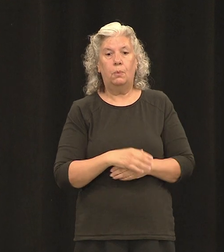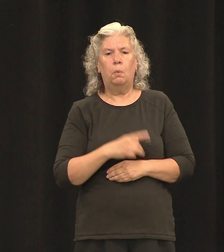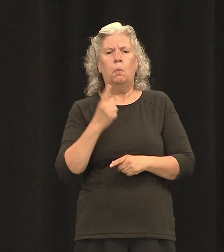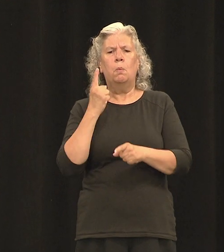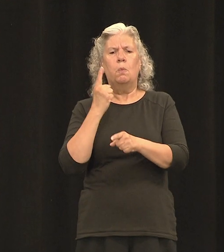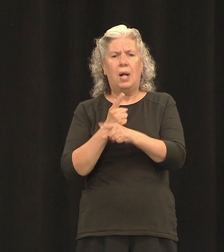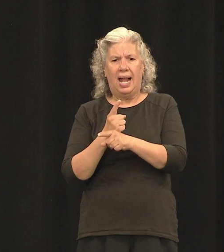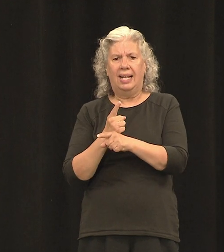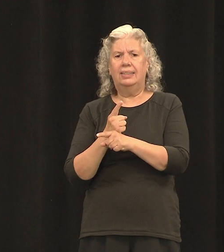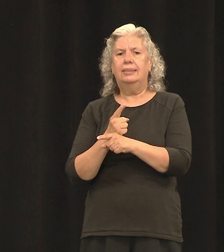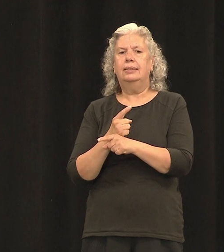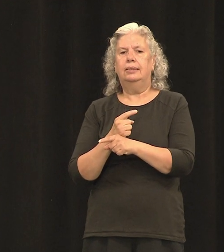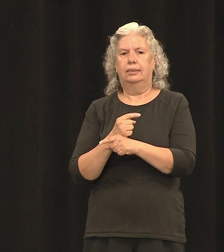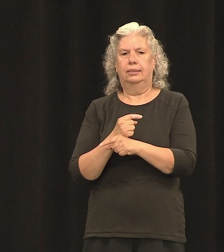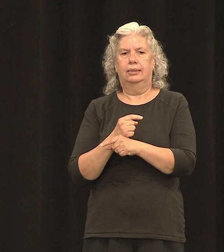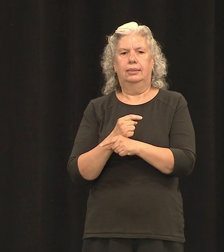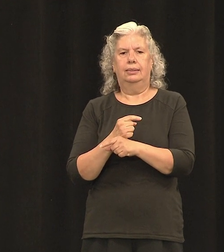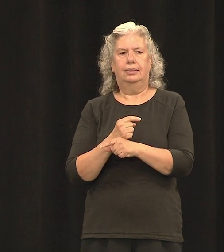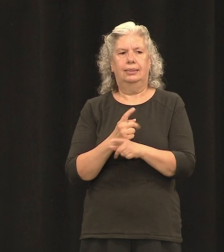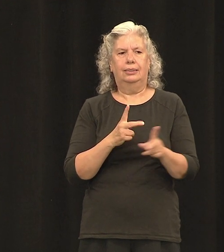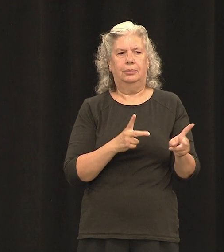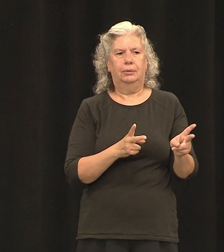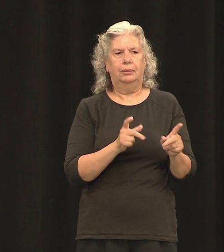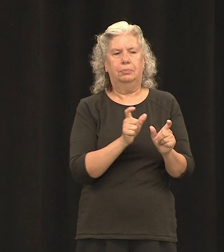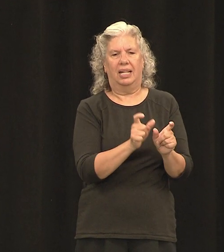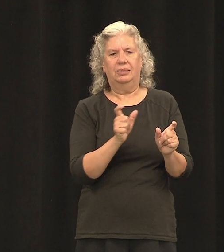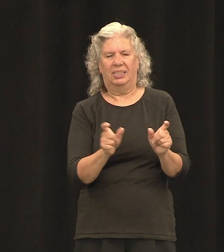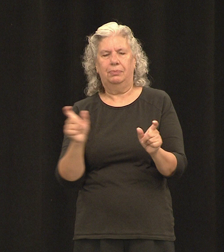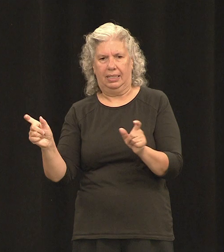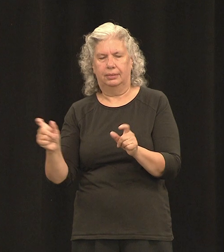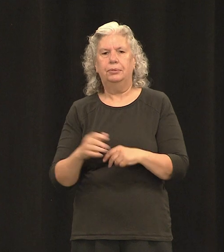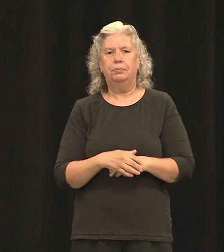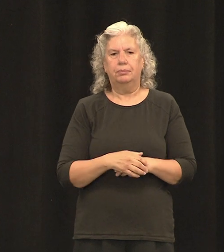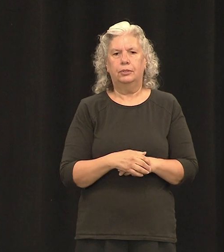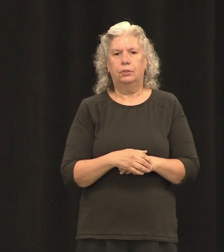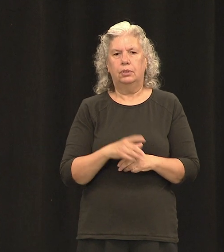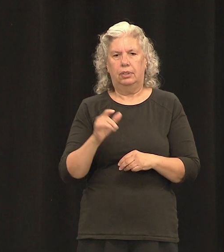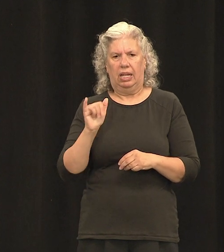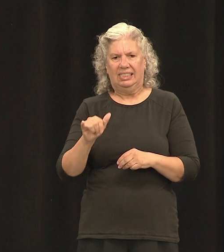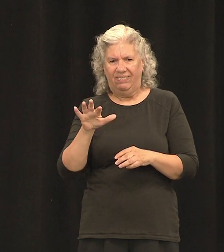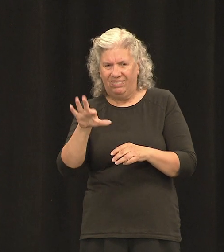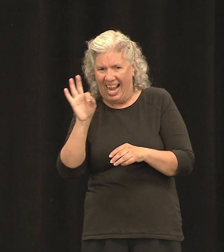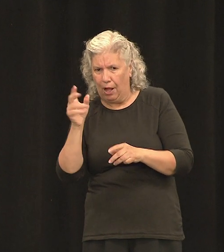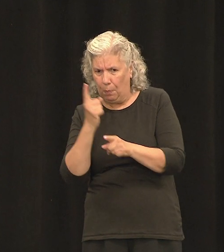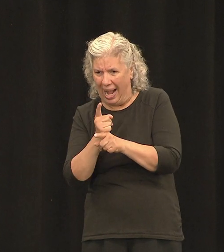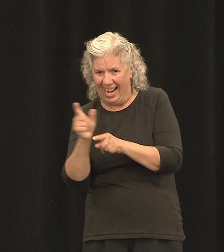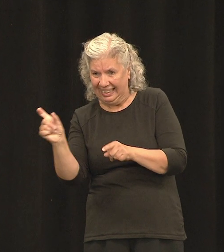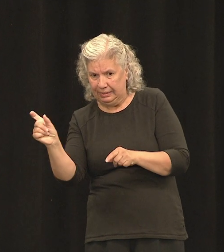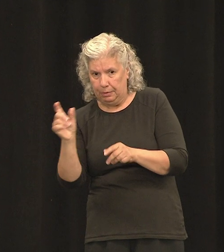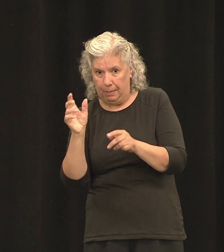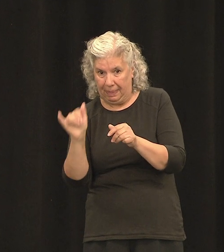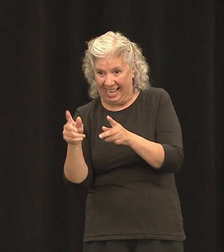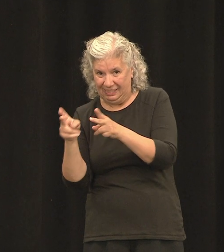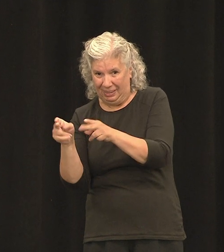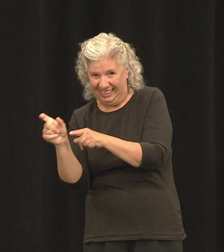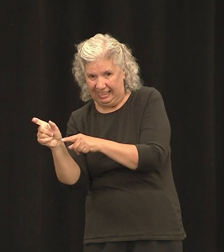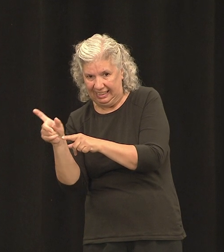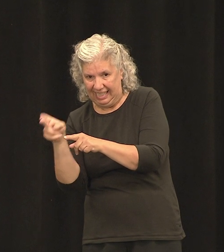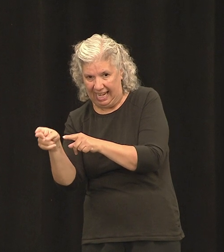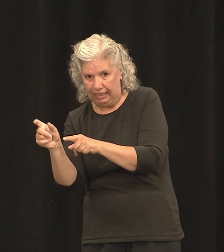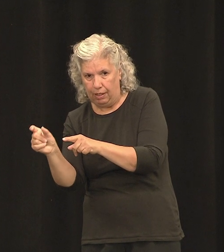scissors. So it finds the correct place and cuts out an intron and stitches it back